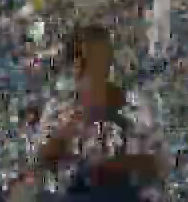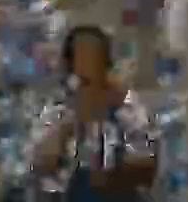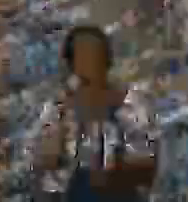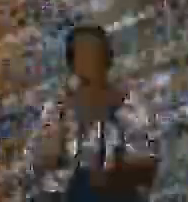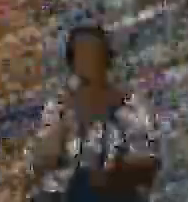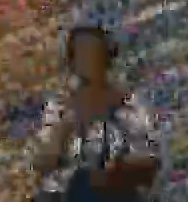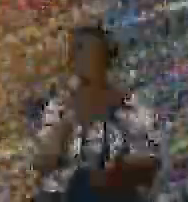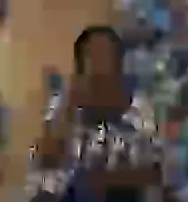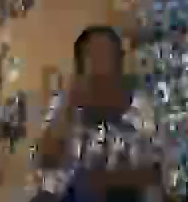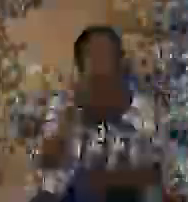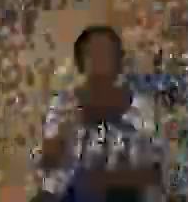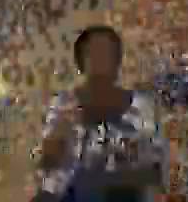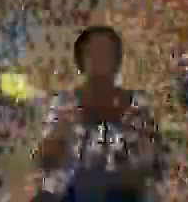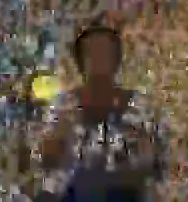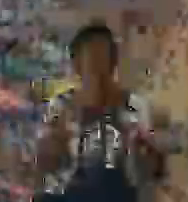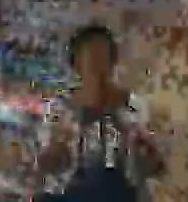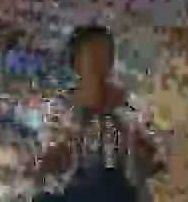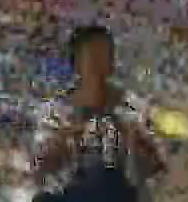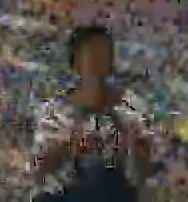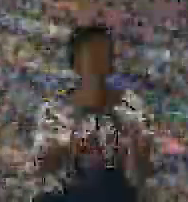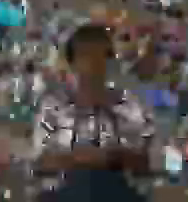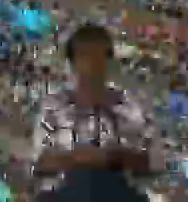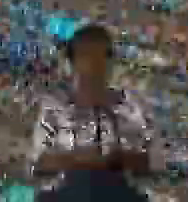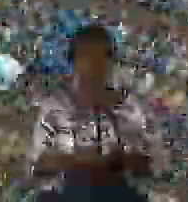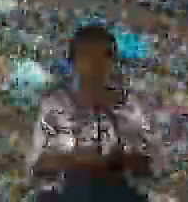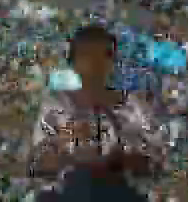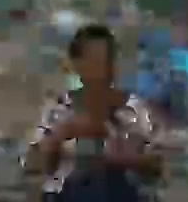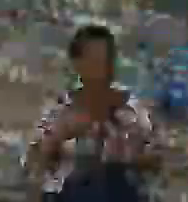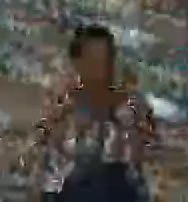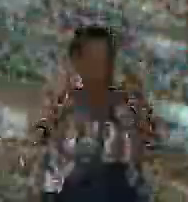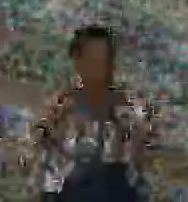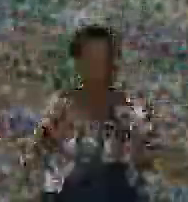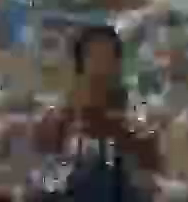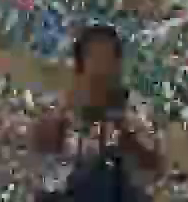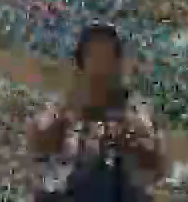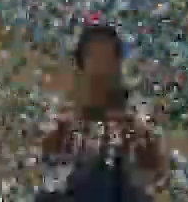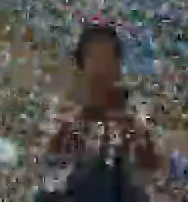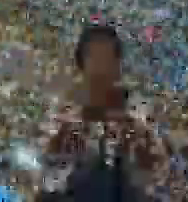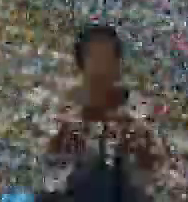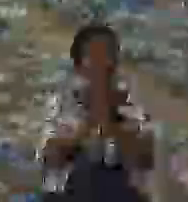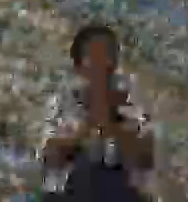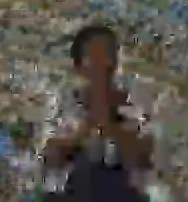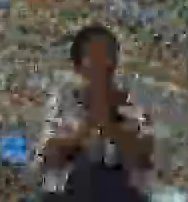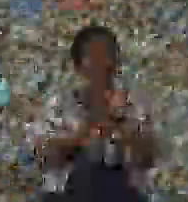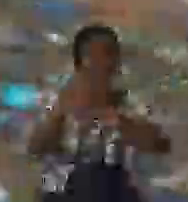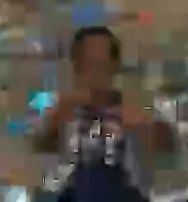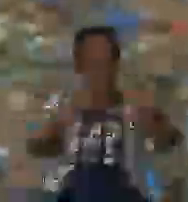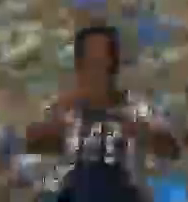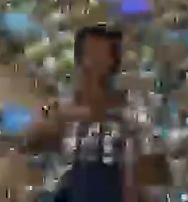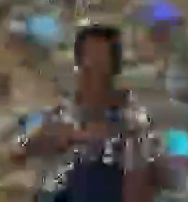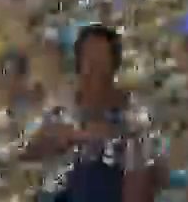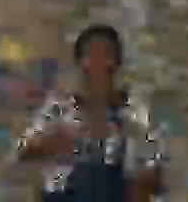myself, that where I am, there ye may be also. Where are you? I'll